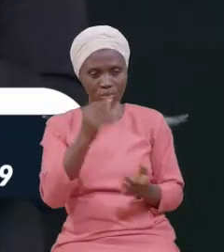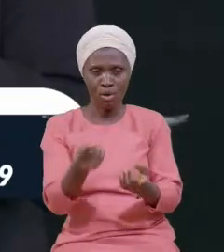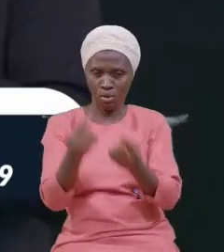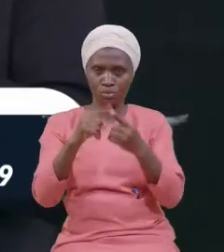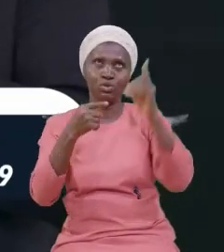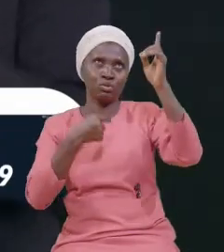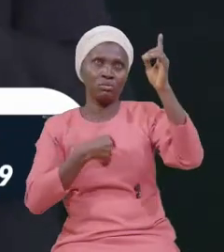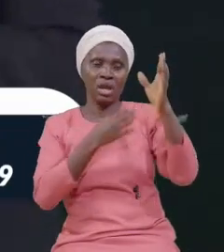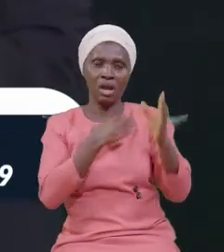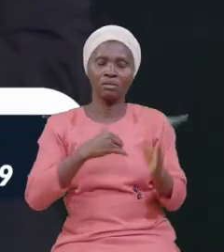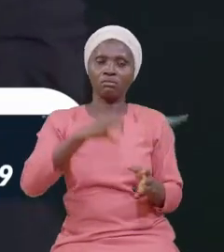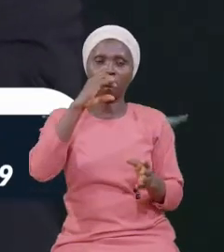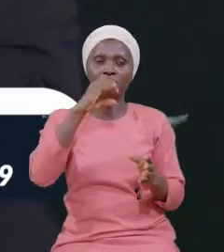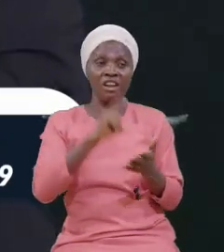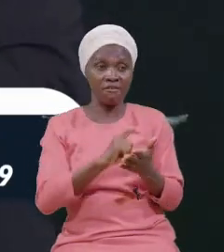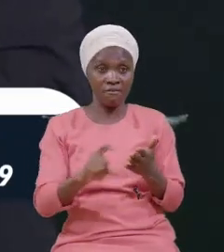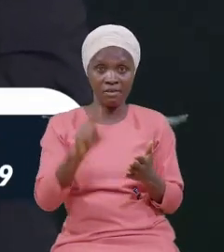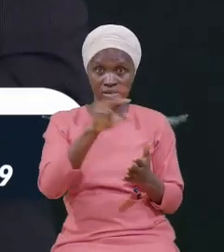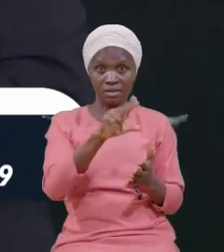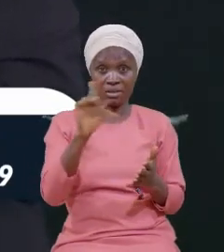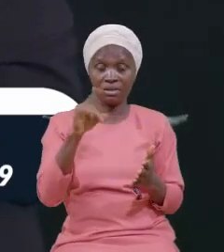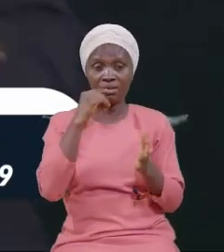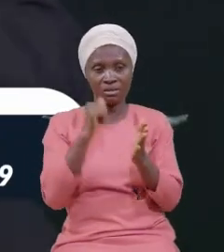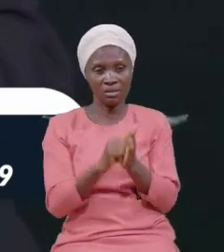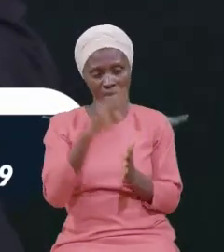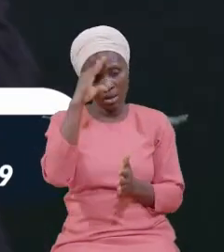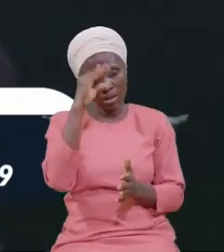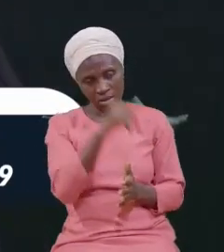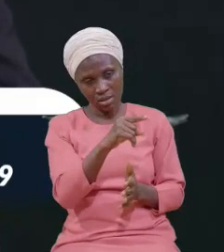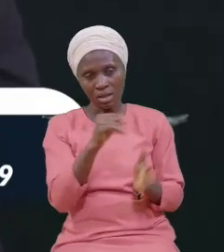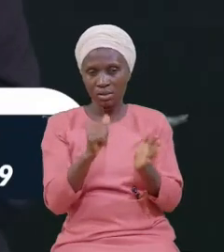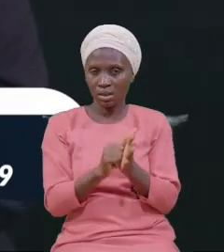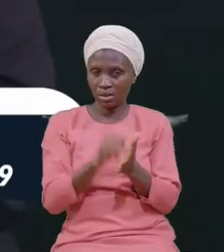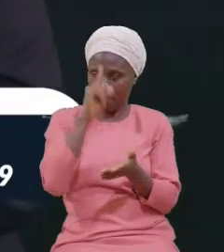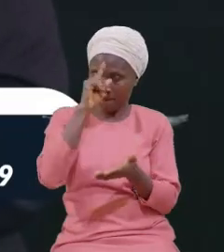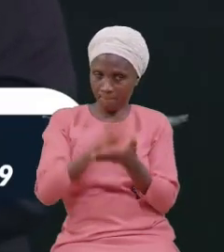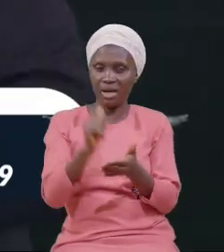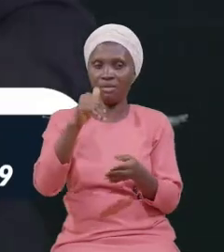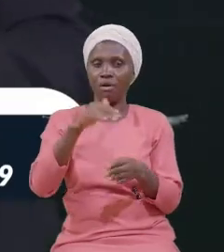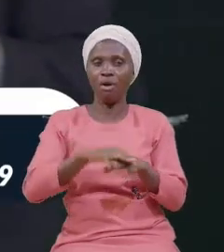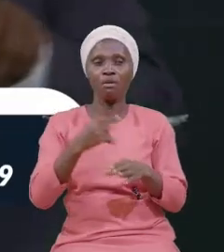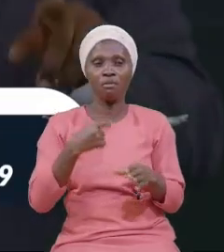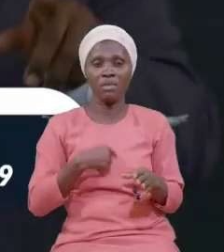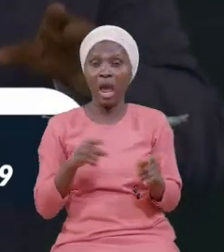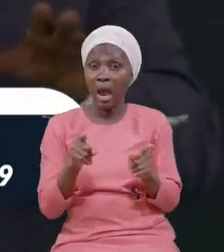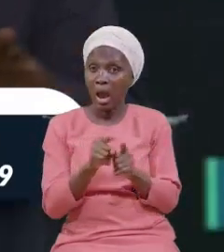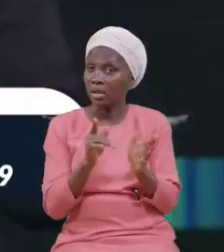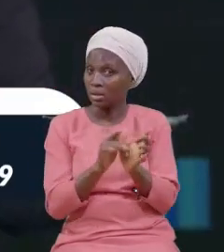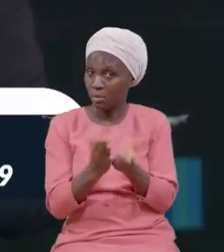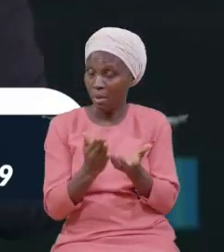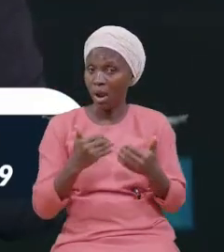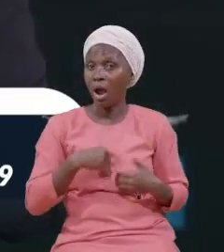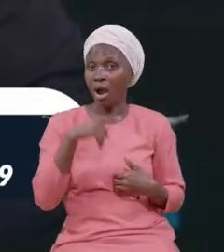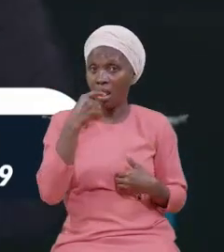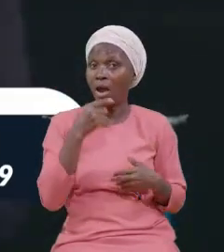it says, he that believeth on me, as the scripture has said, out of